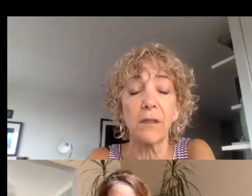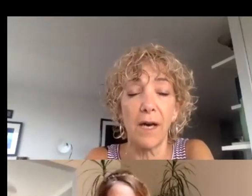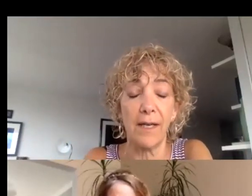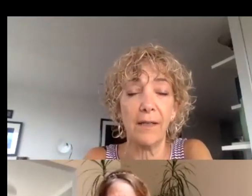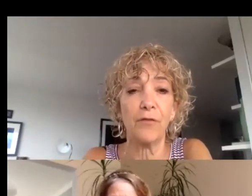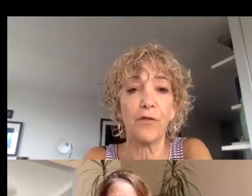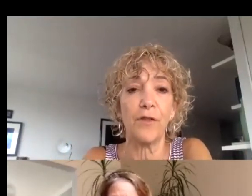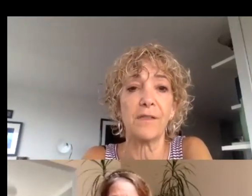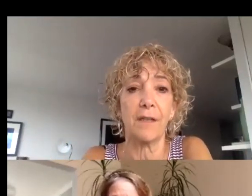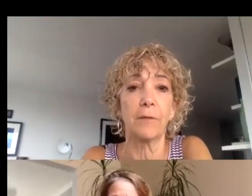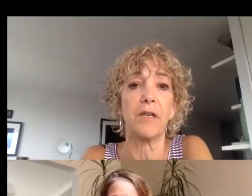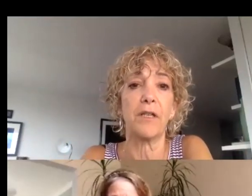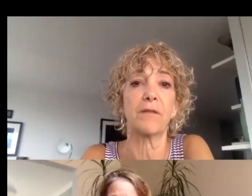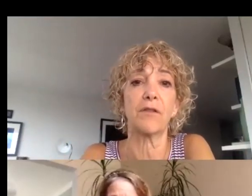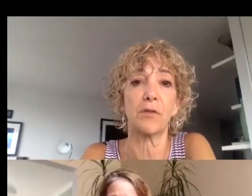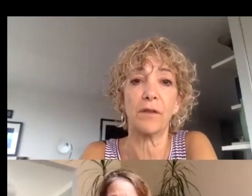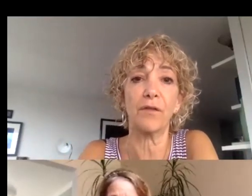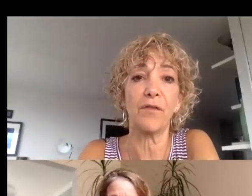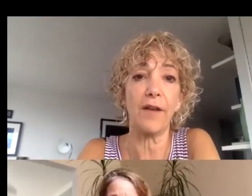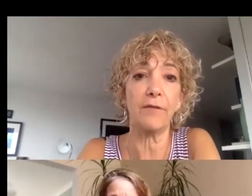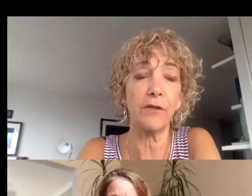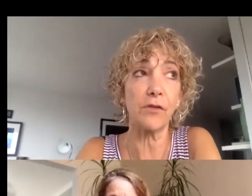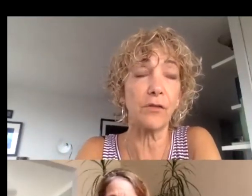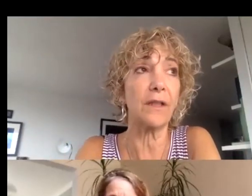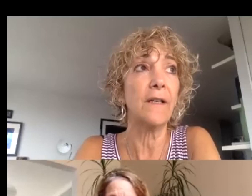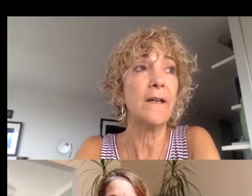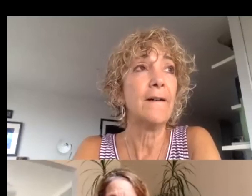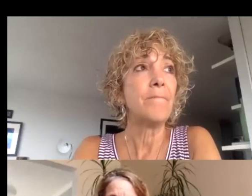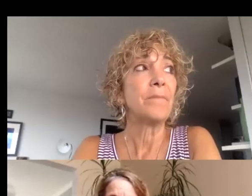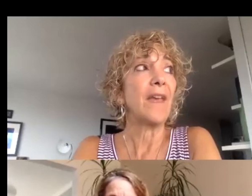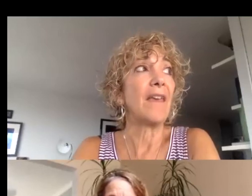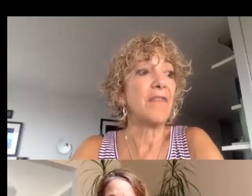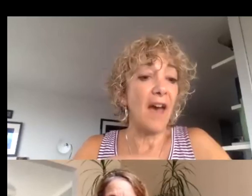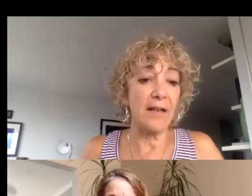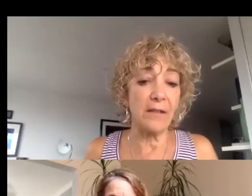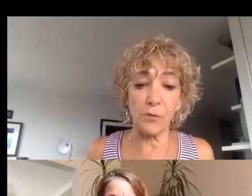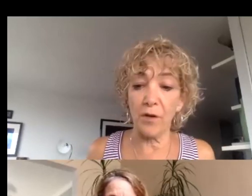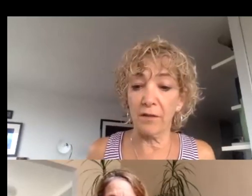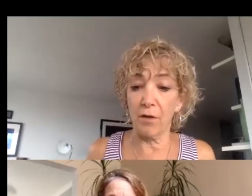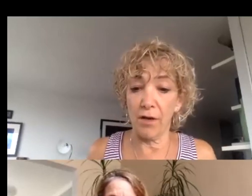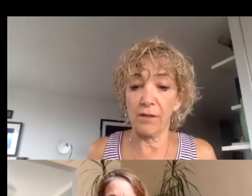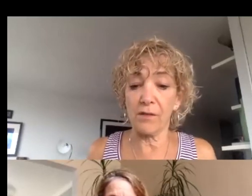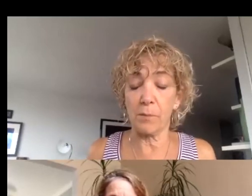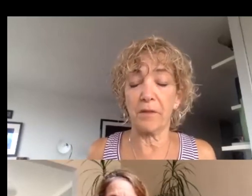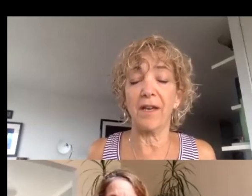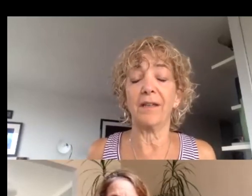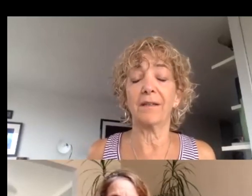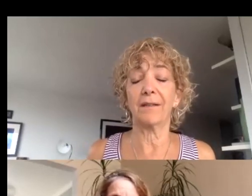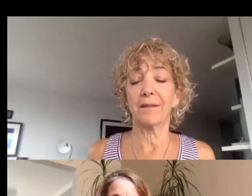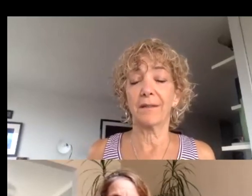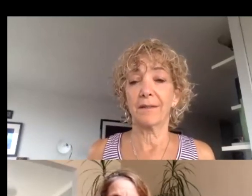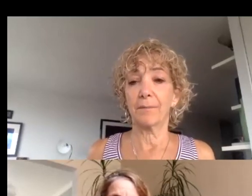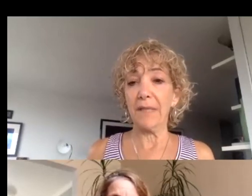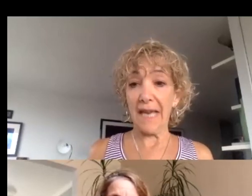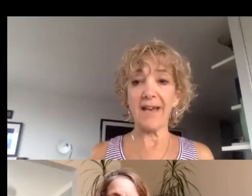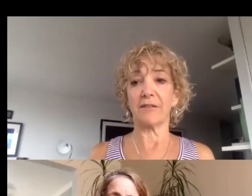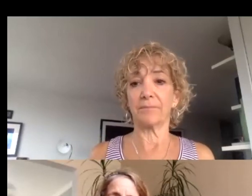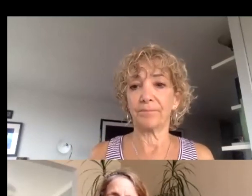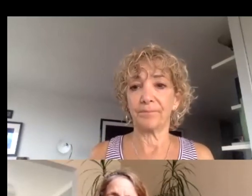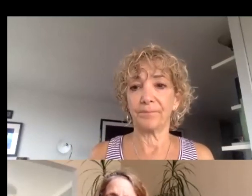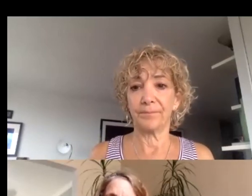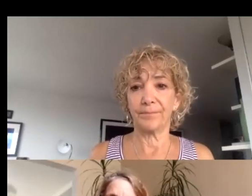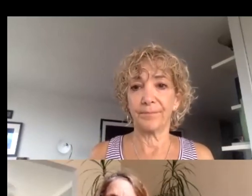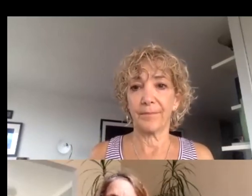during July for the celebration of the 25th anniversary. And that is when On Display